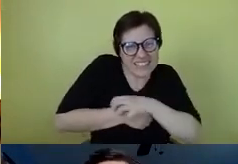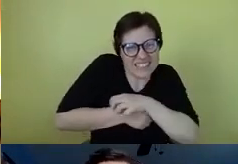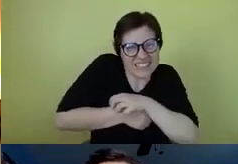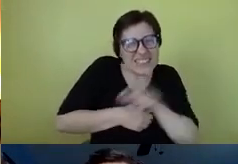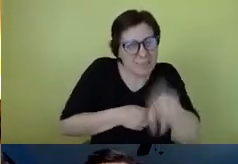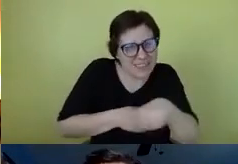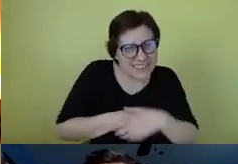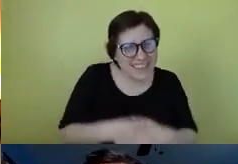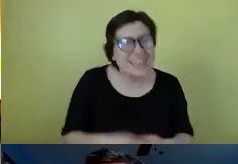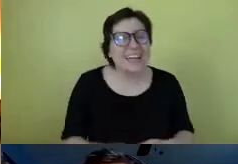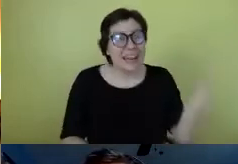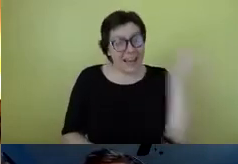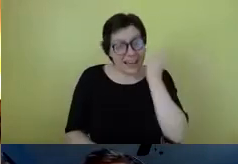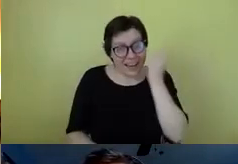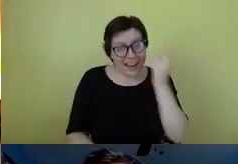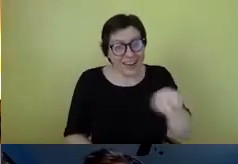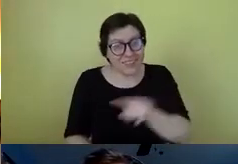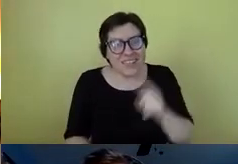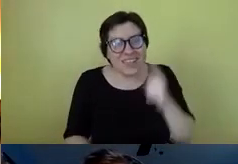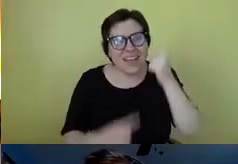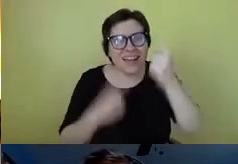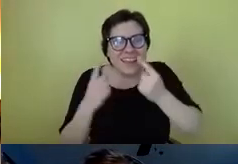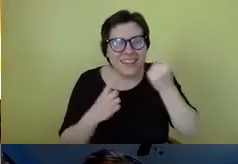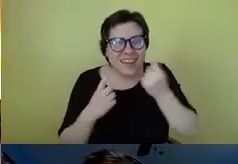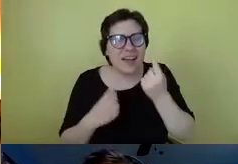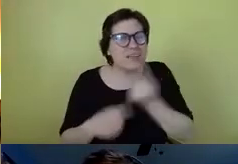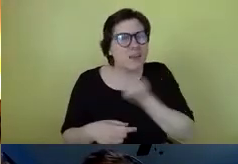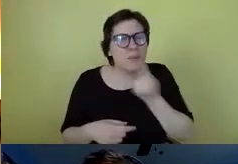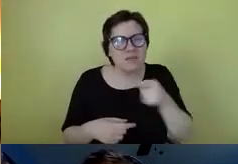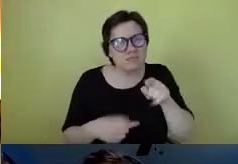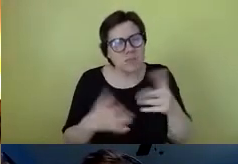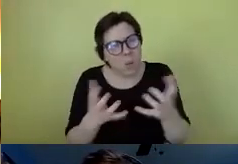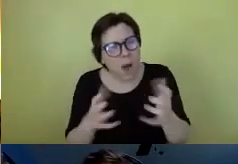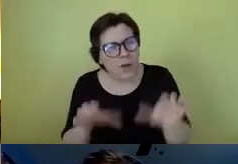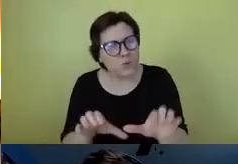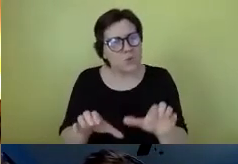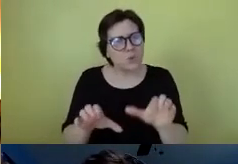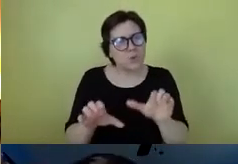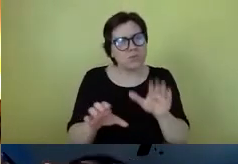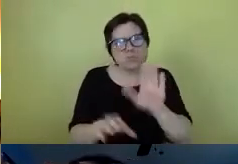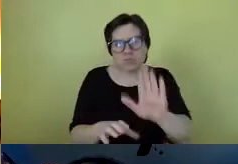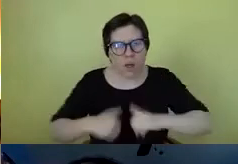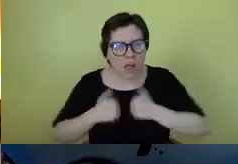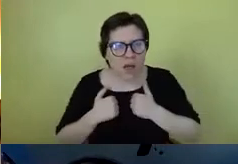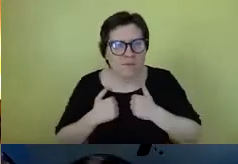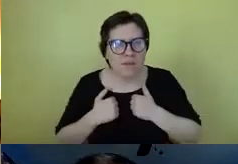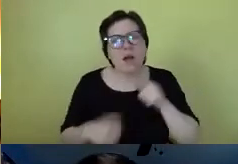If you're thinking about something that you can do or want to do with your life,